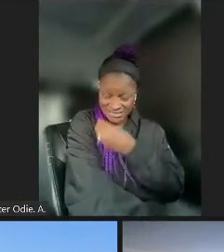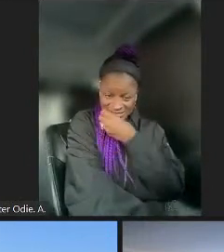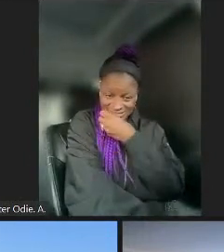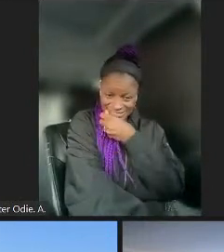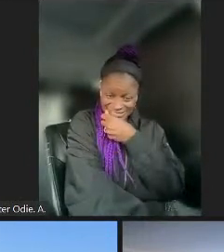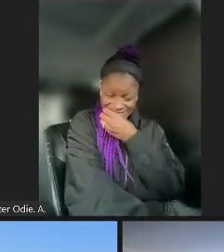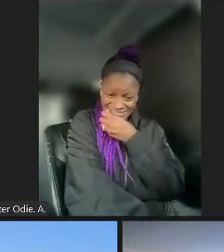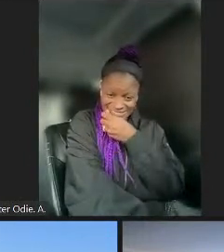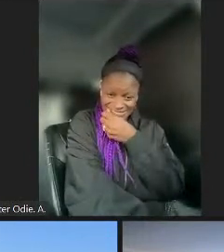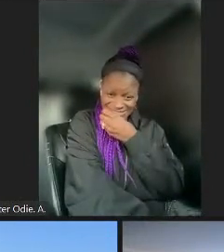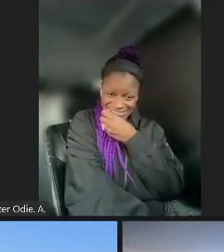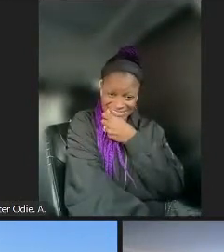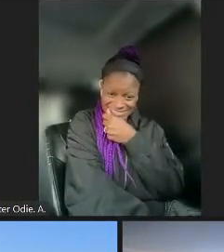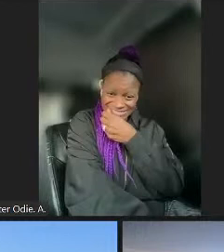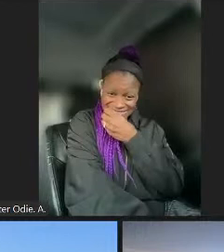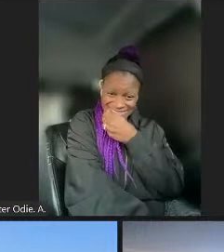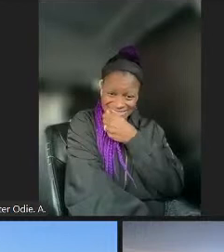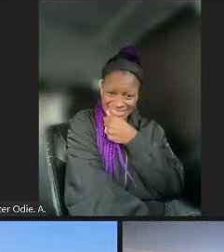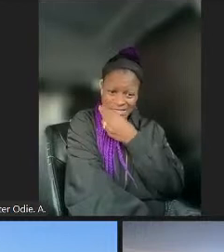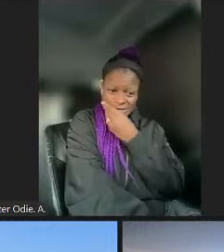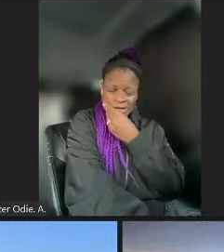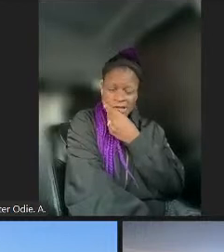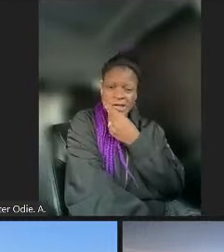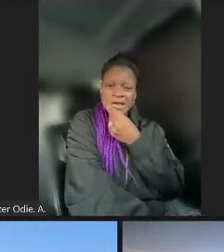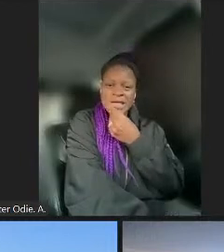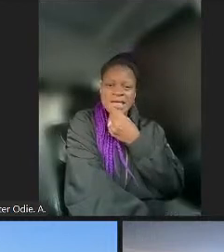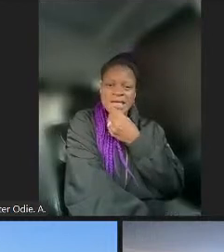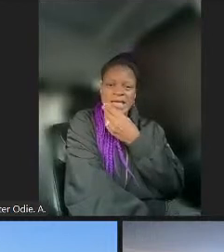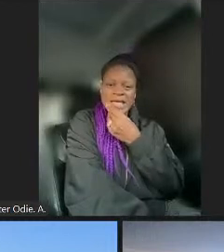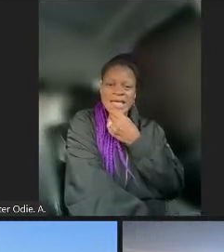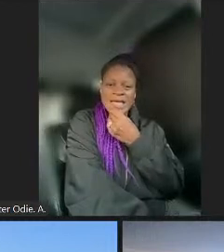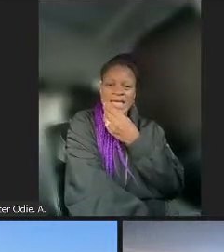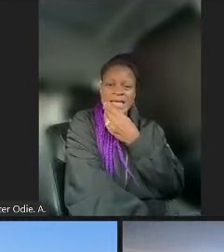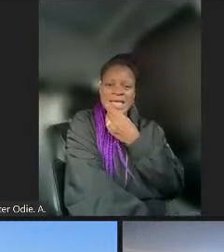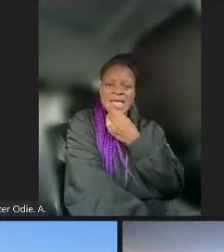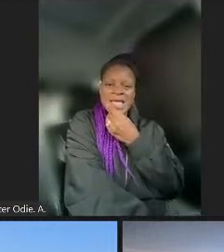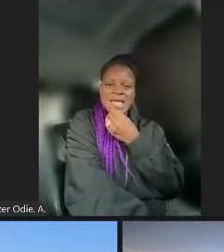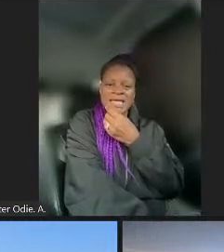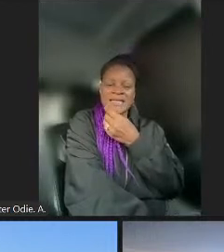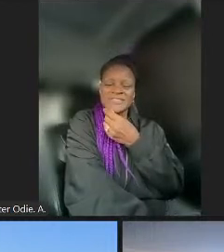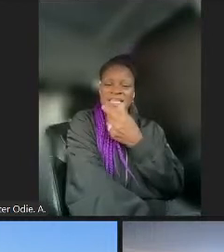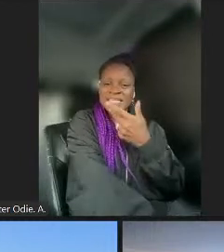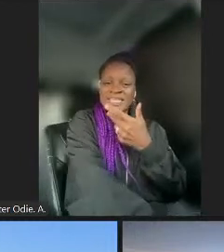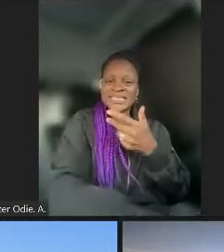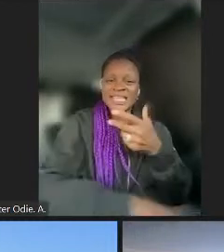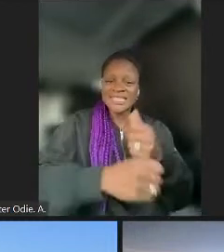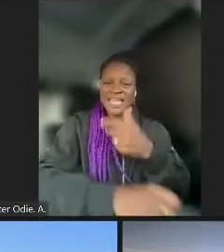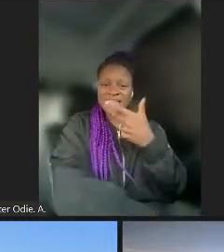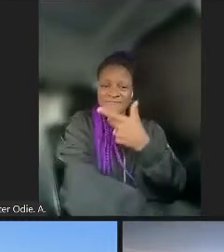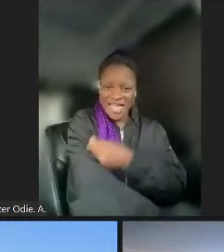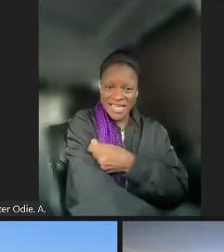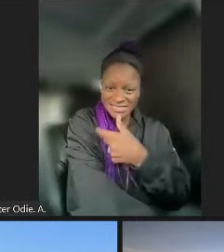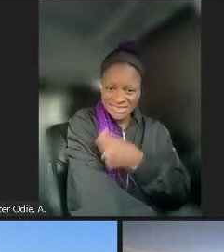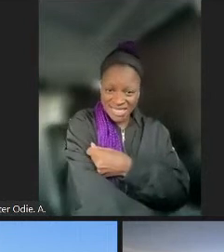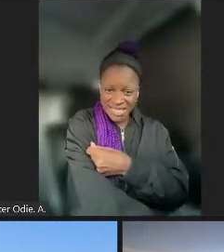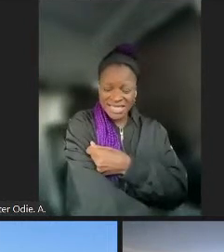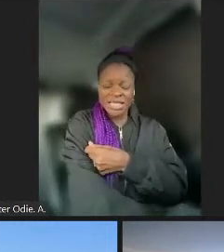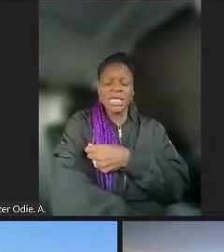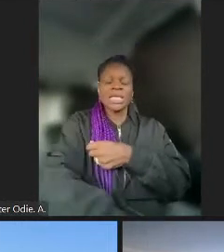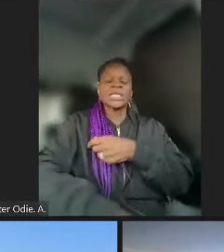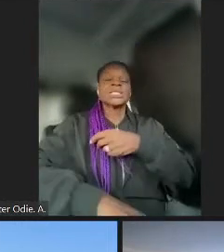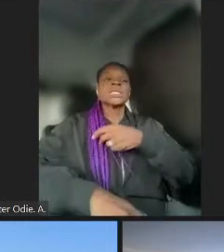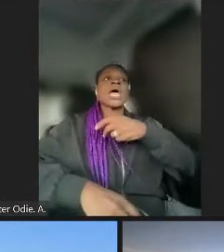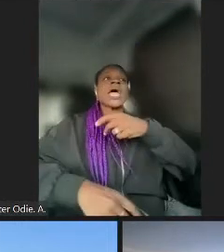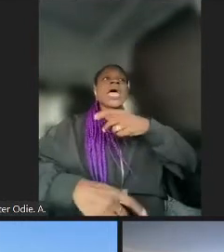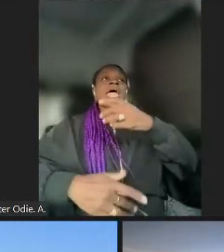a vaccine, that getting sick and transmitting it makes it resistant to the current jab? Will you explain to people